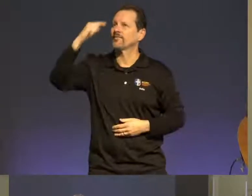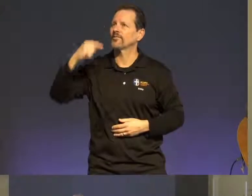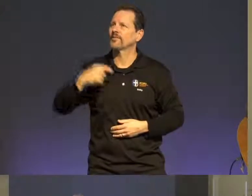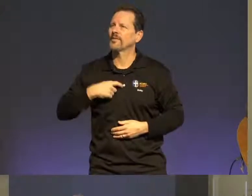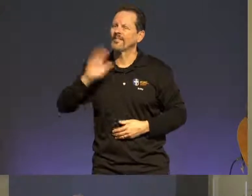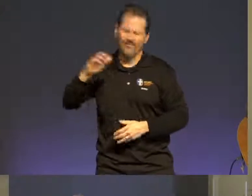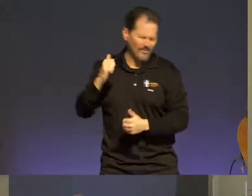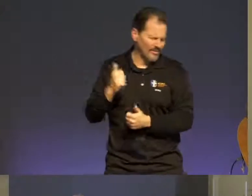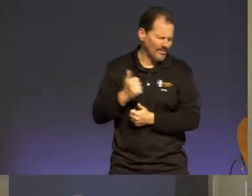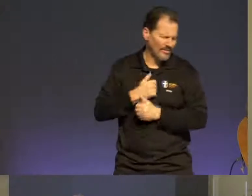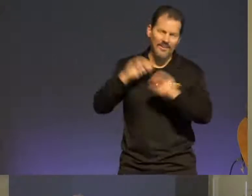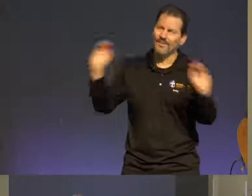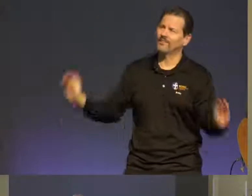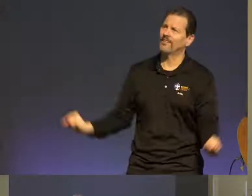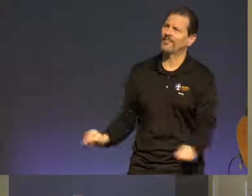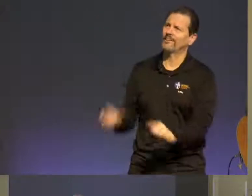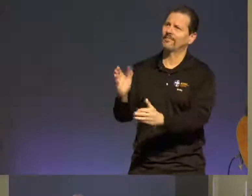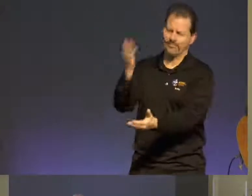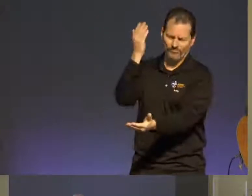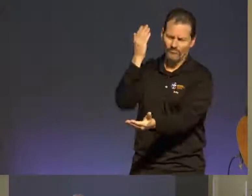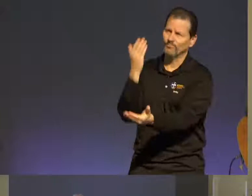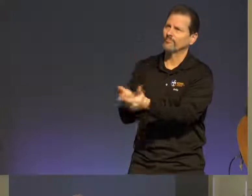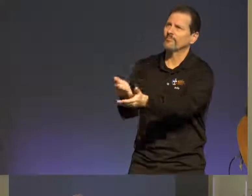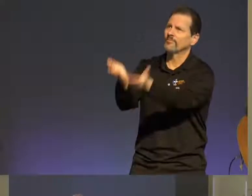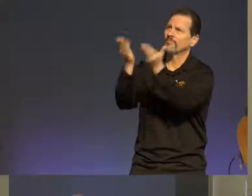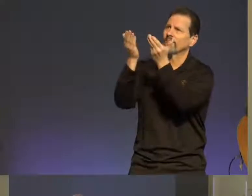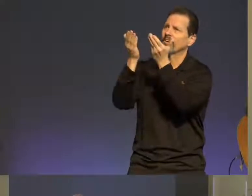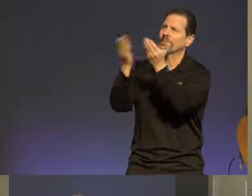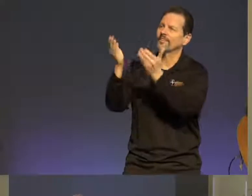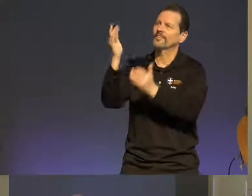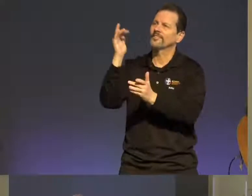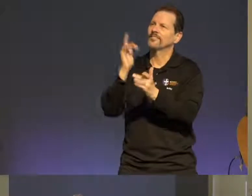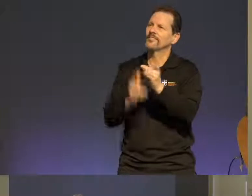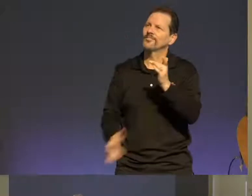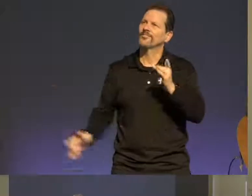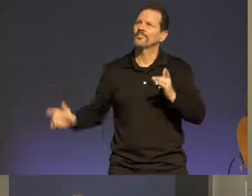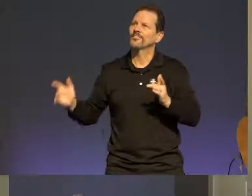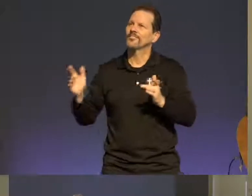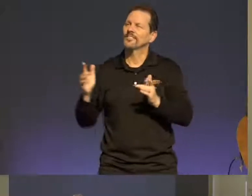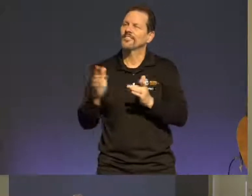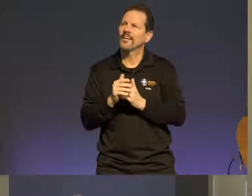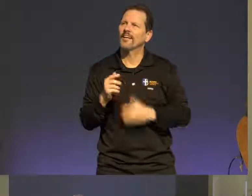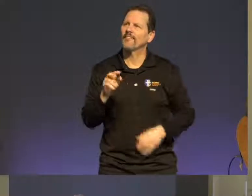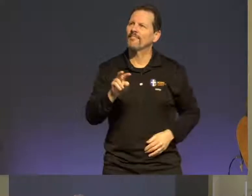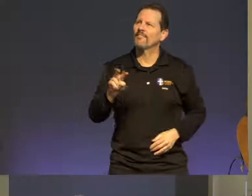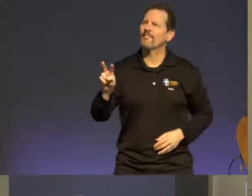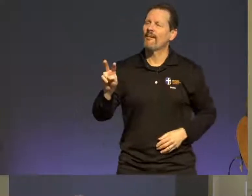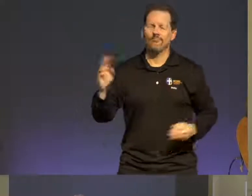we'll be right back.